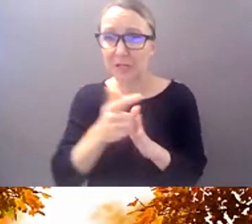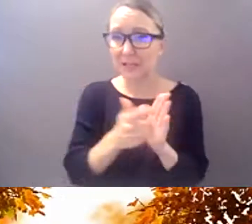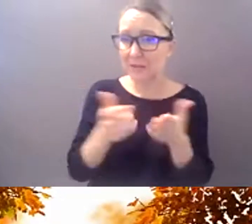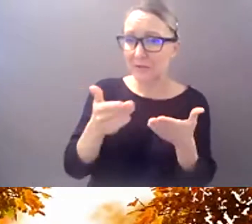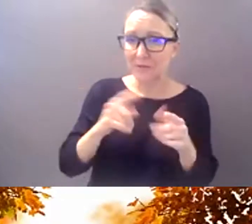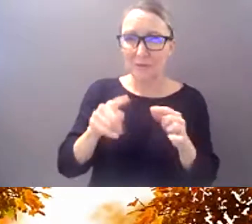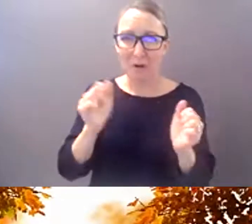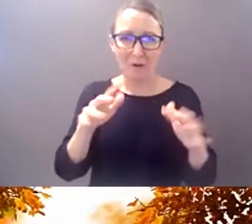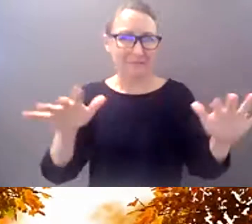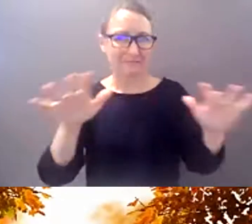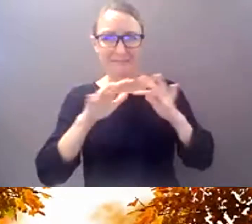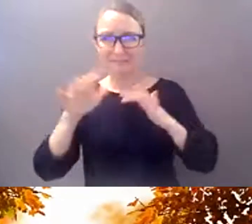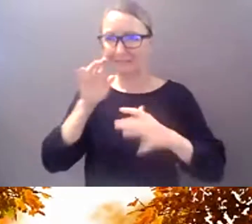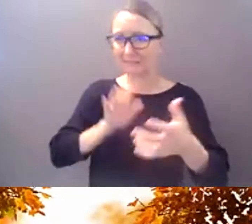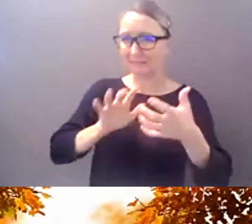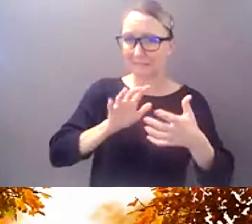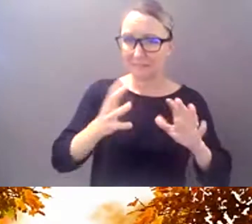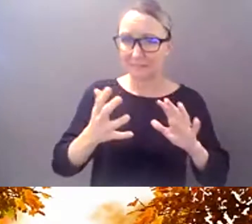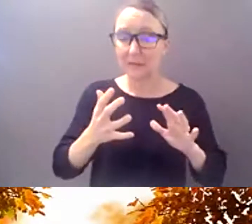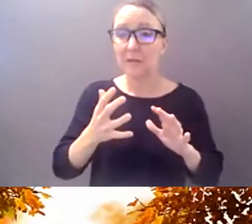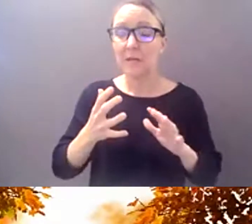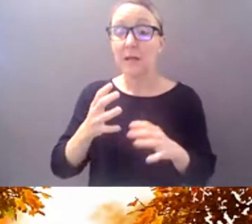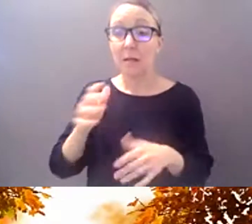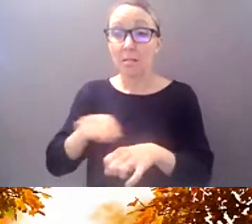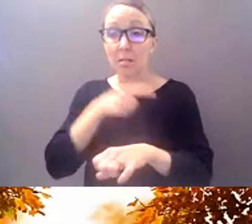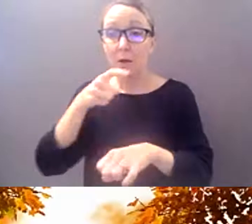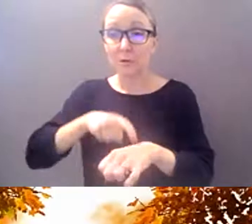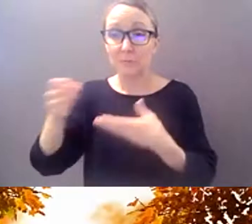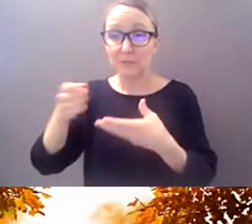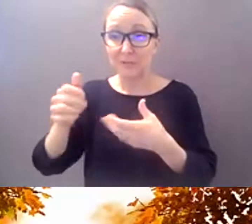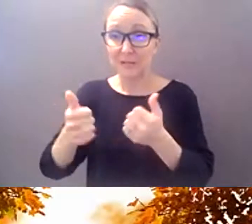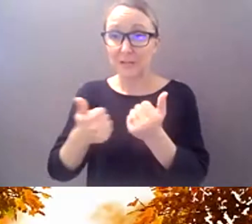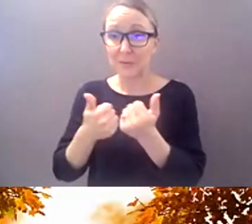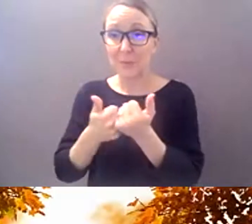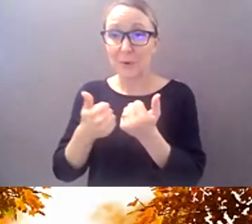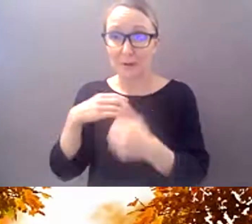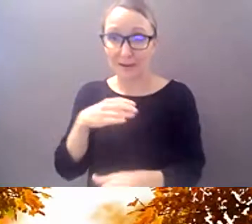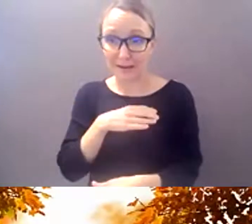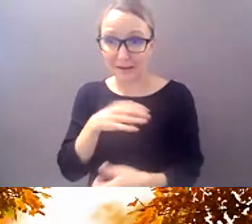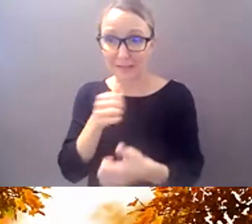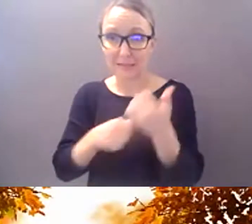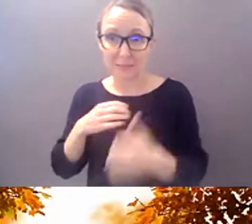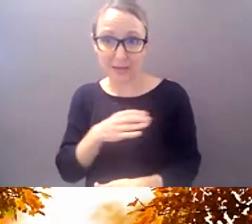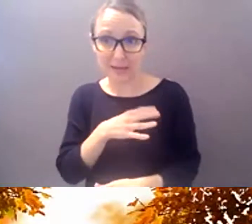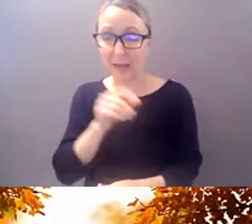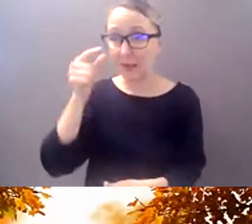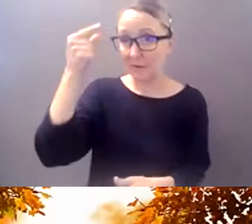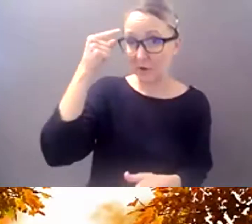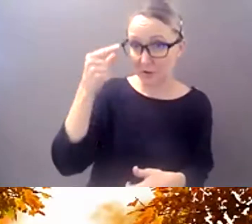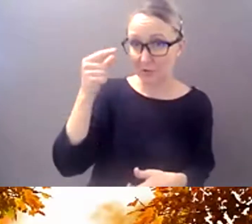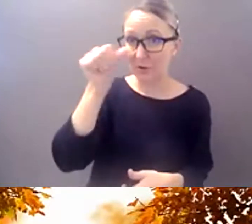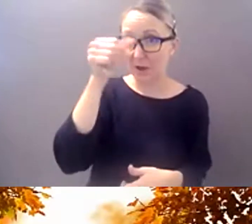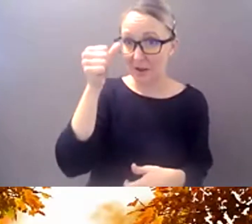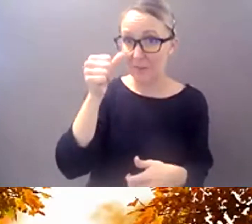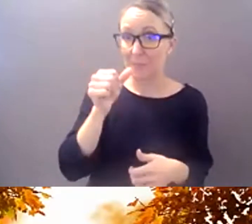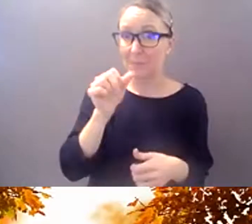care. And the vision that we heard from the Long-Term Services and Support Subcommittee, as well as the Governor's Alzheimer's Task Force, chaired by